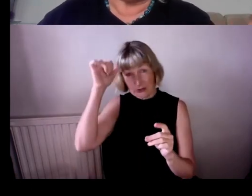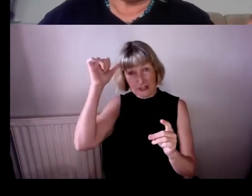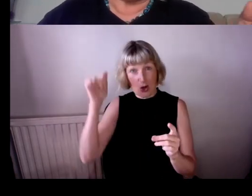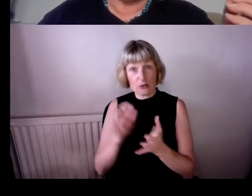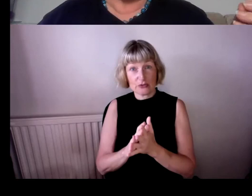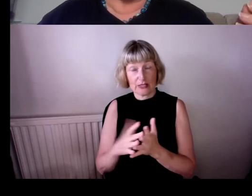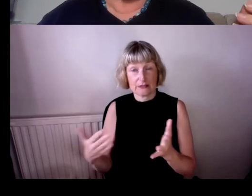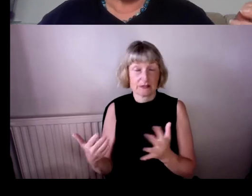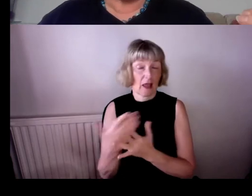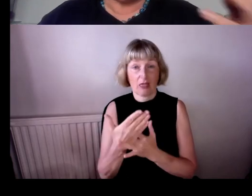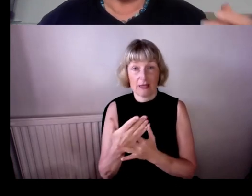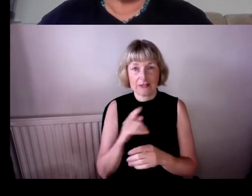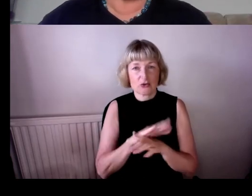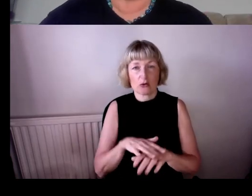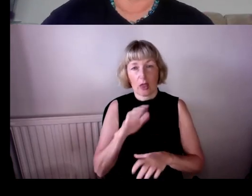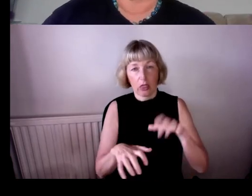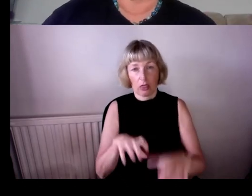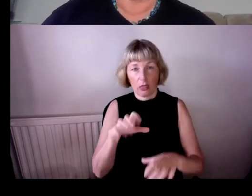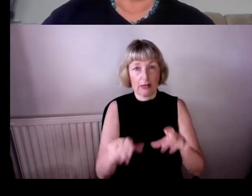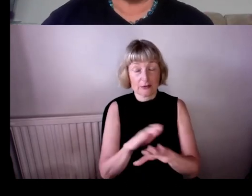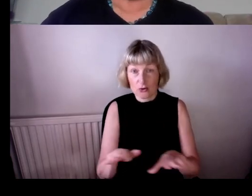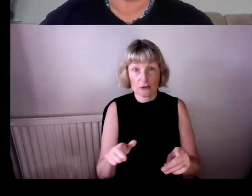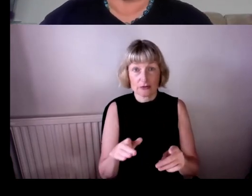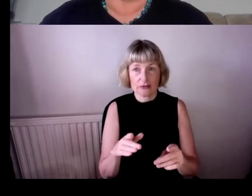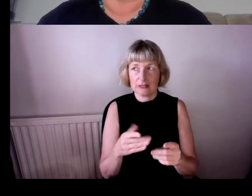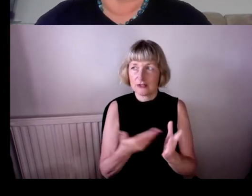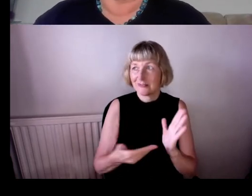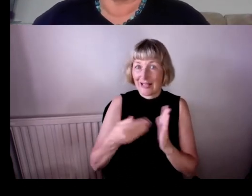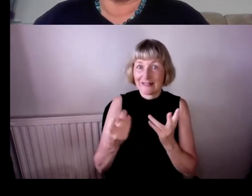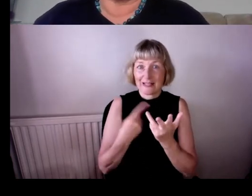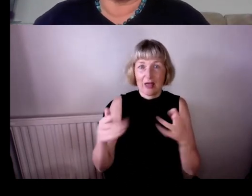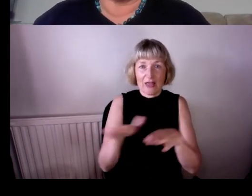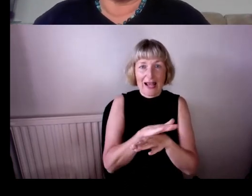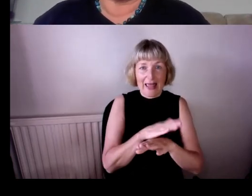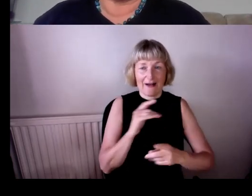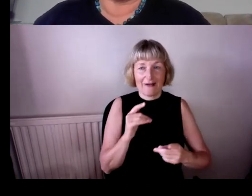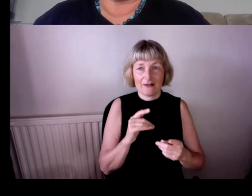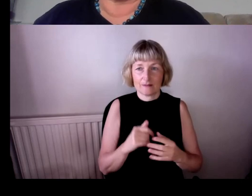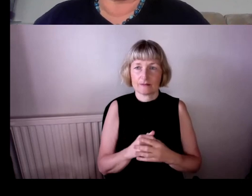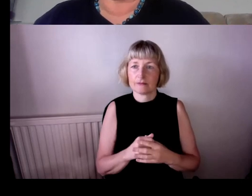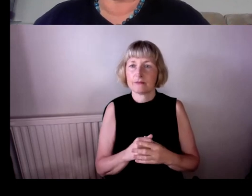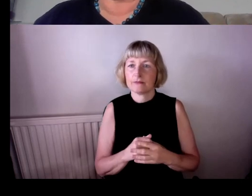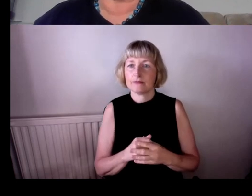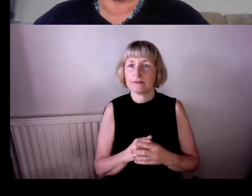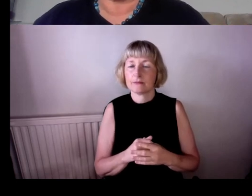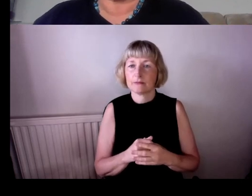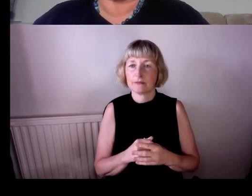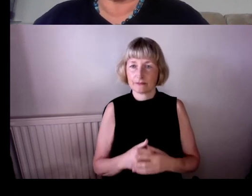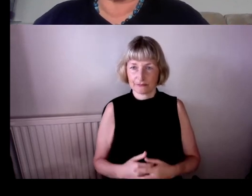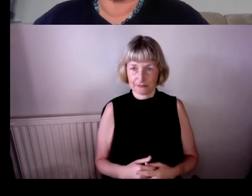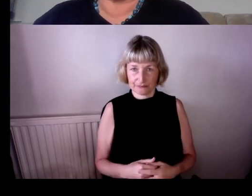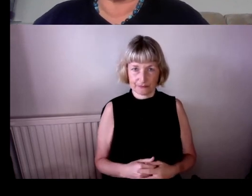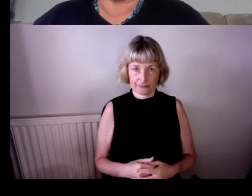clunky. Nobody knows. They're just having more fun. They're just having more fun. Philippa in the Philippa had